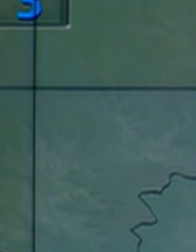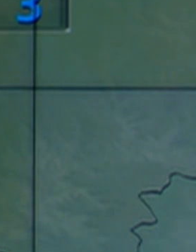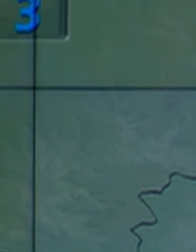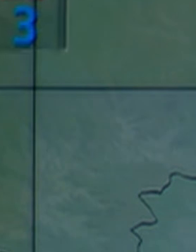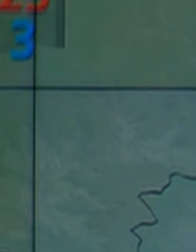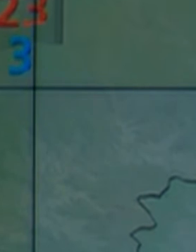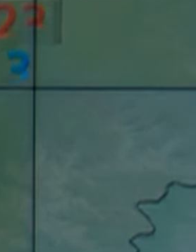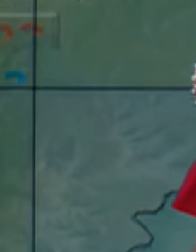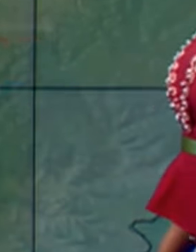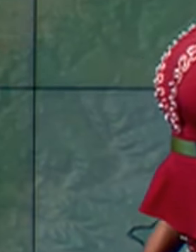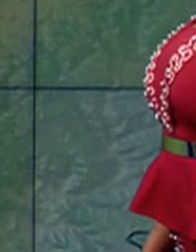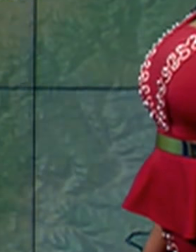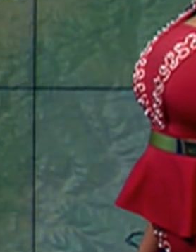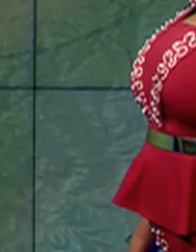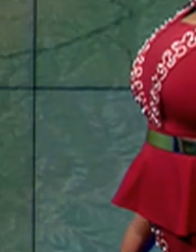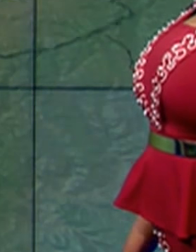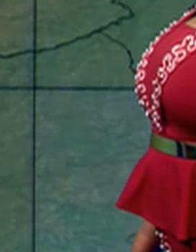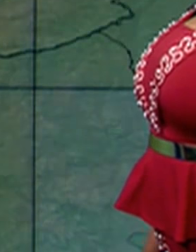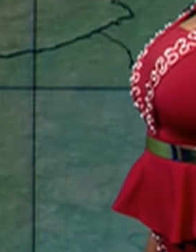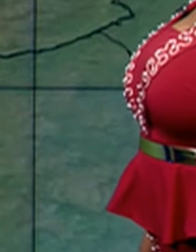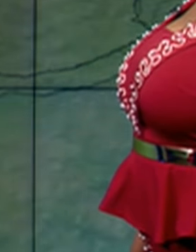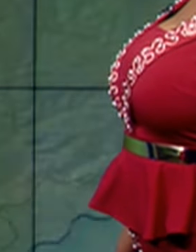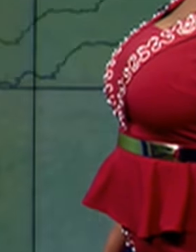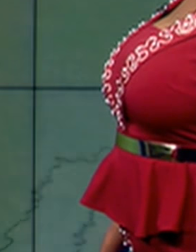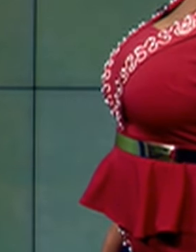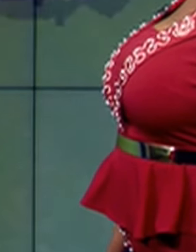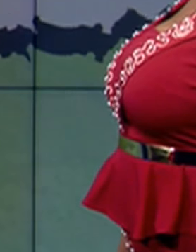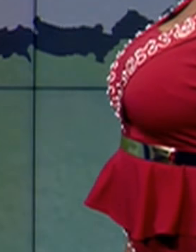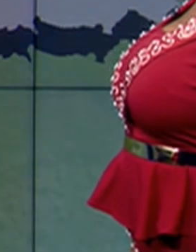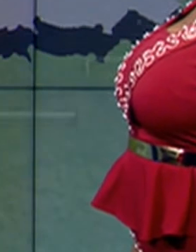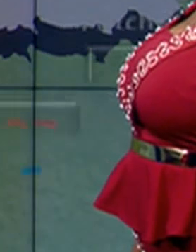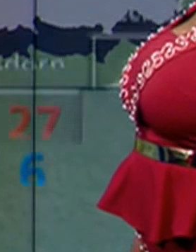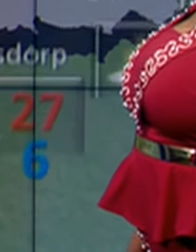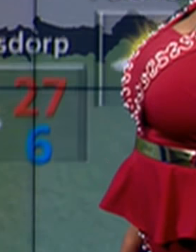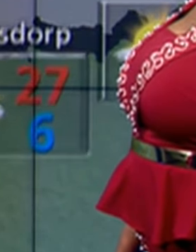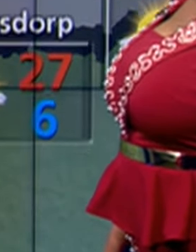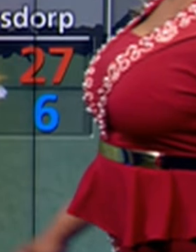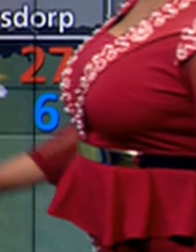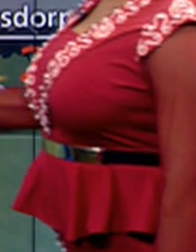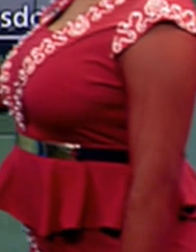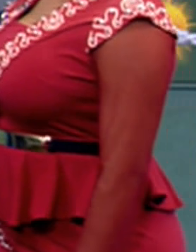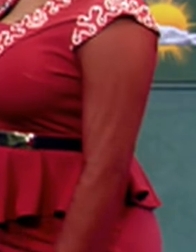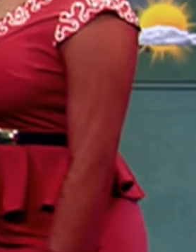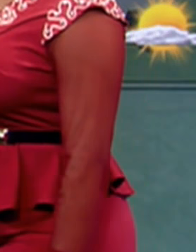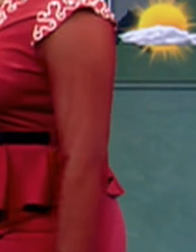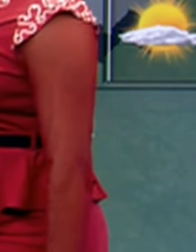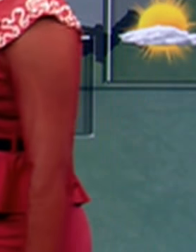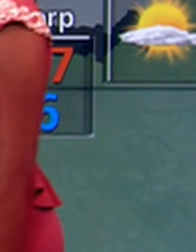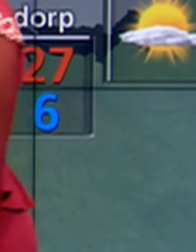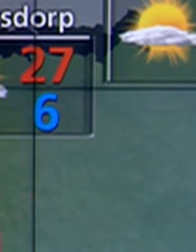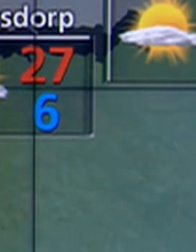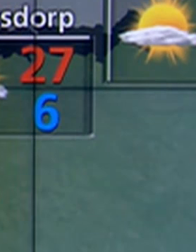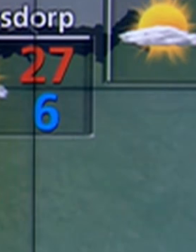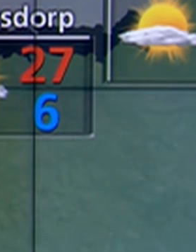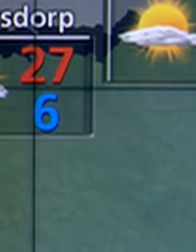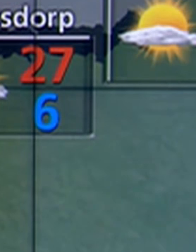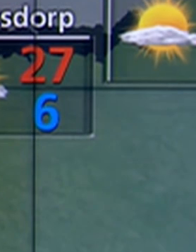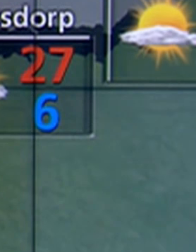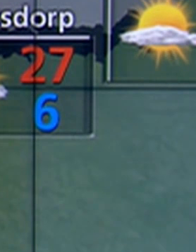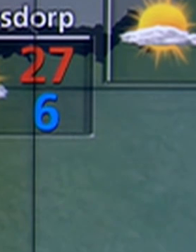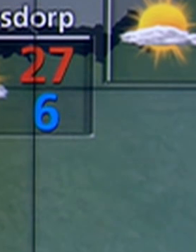26 Garibdam le gona go tlabe go ntse go ruthetše ge re feleletša jwalo gona go la North West go sasa jwalo ge re lebelela gona Mahikeng ka tše 29